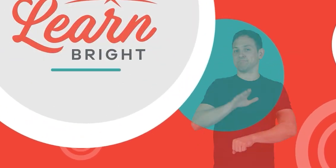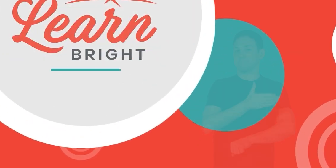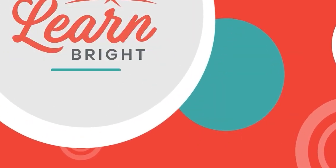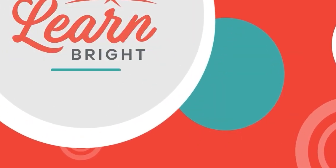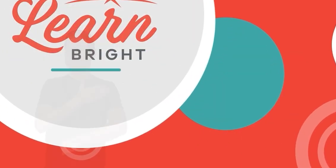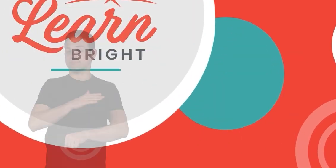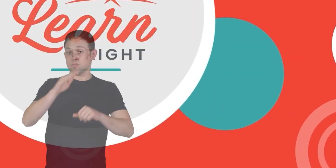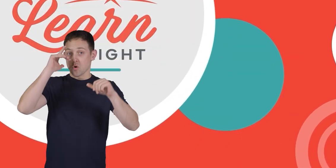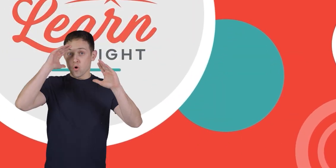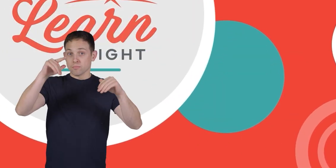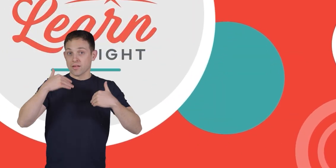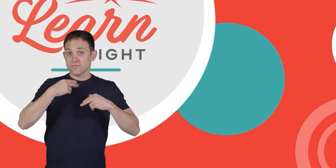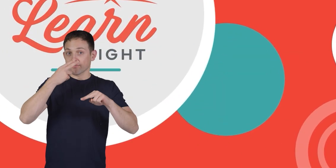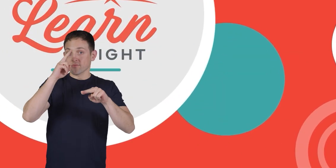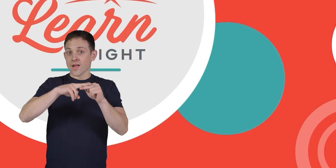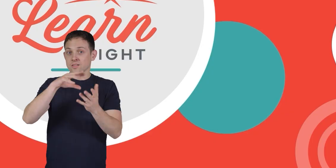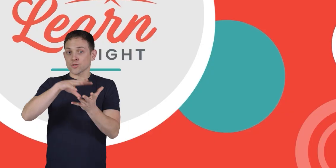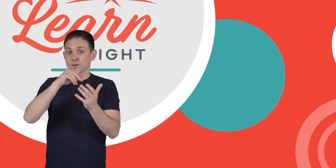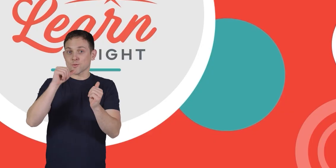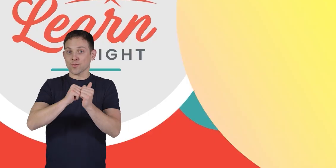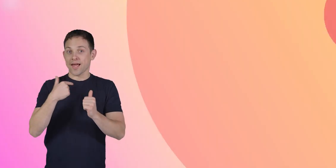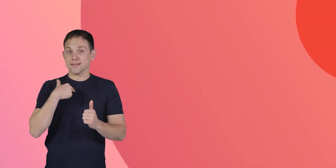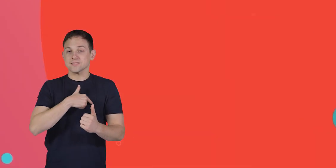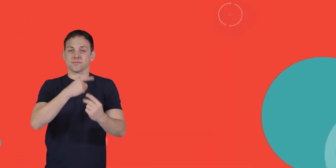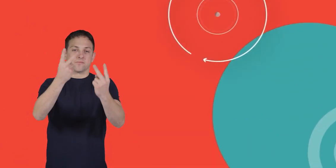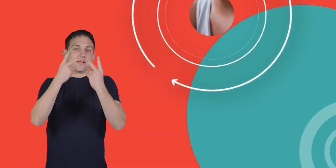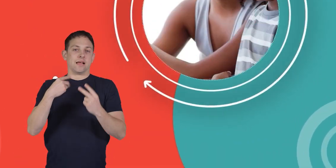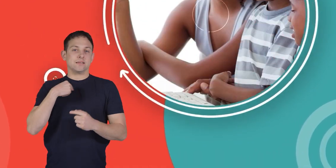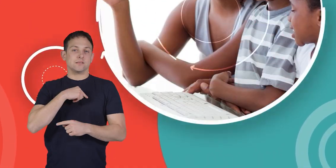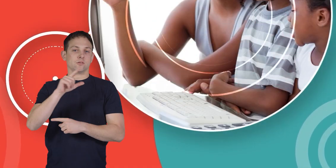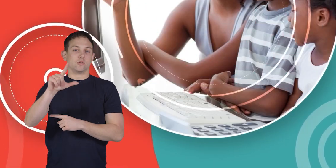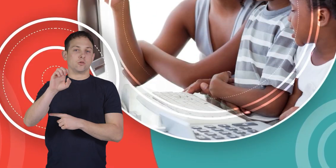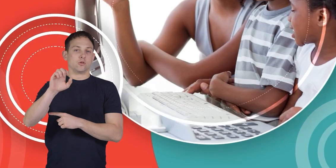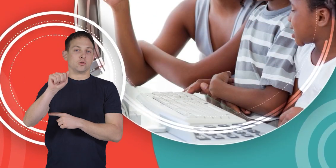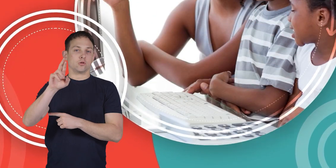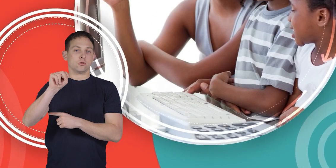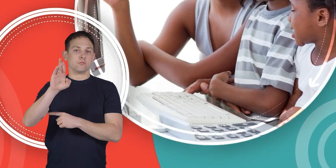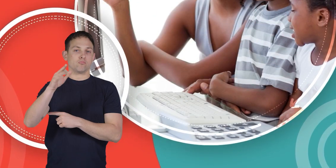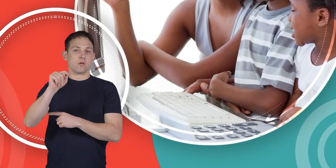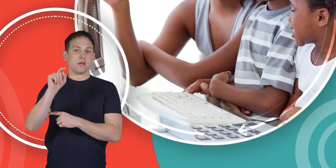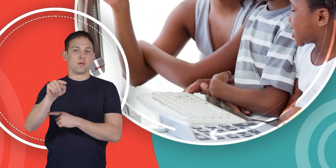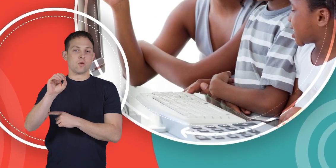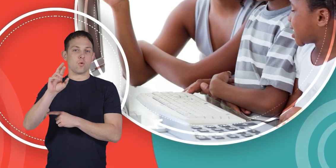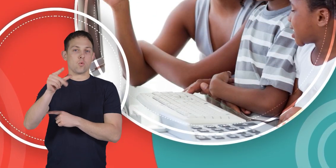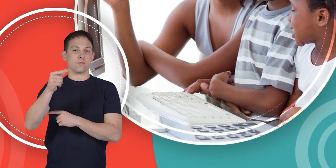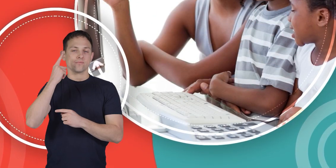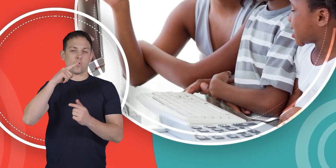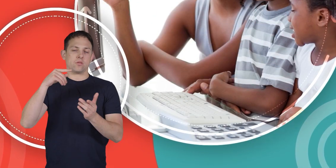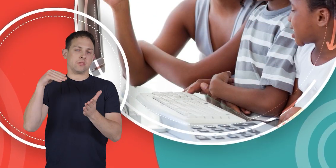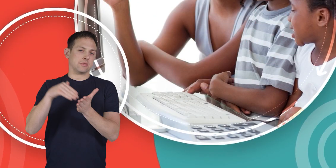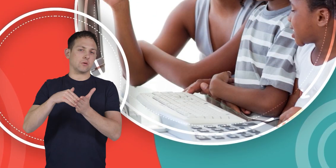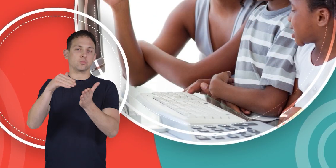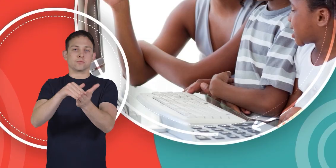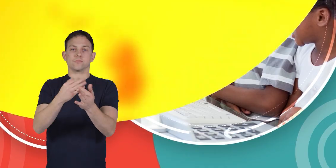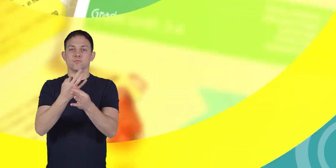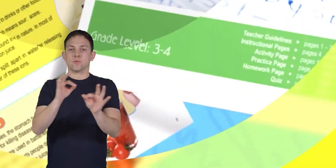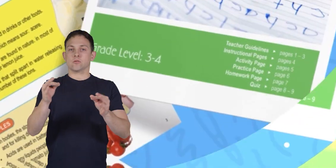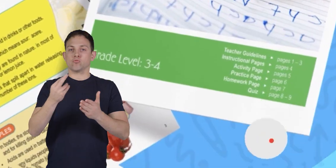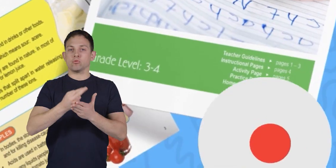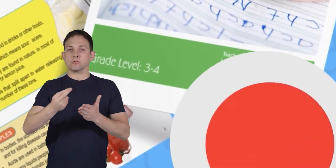Hope you had fun learning with us. Visit us at learnbright.org for thousands of free